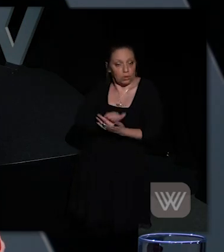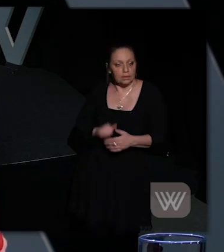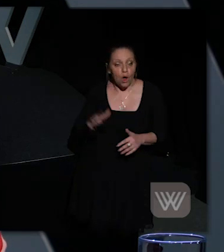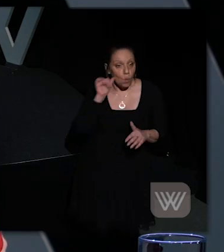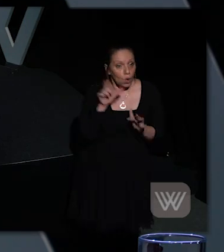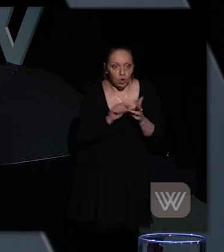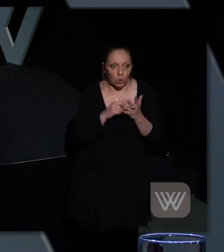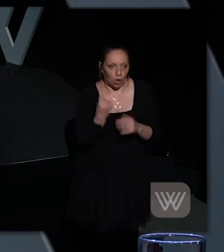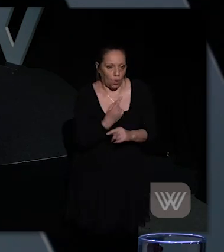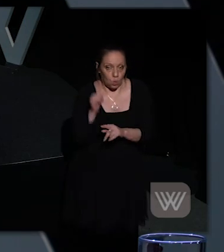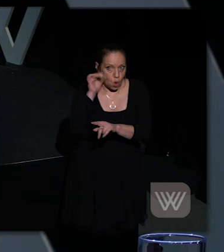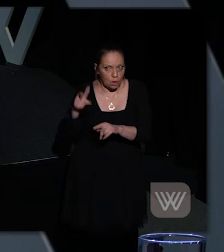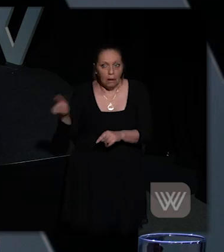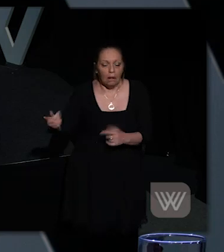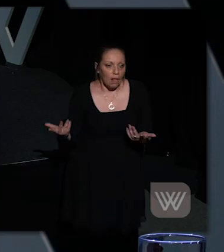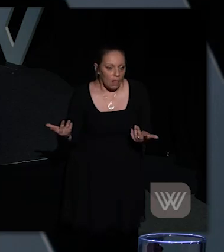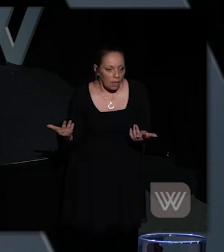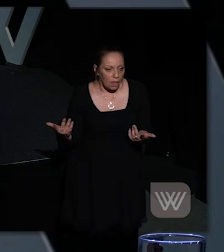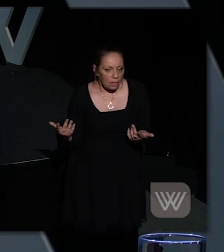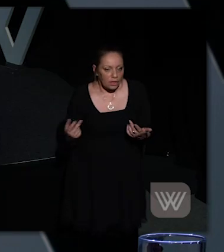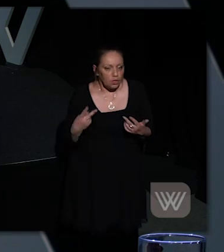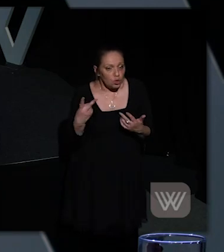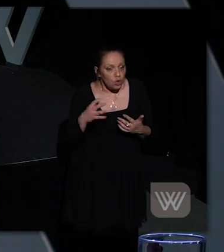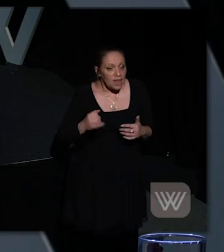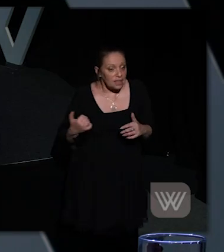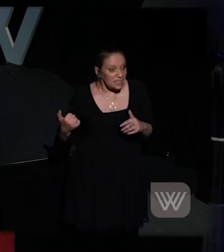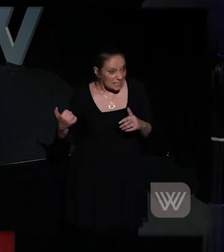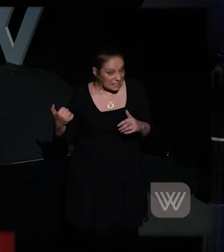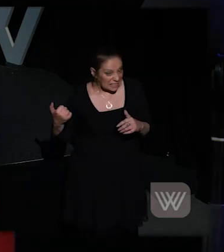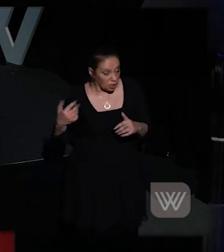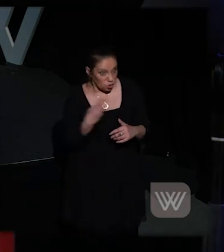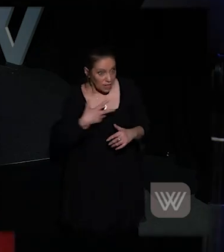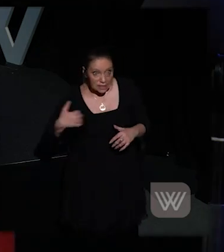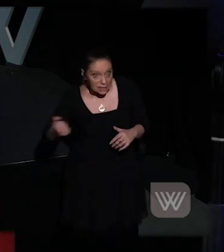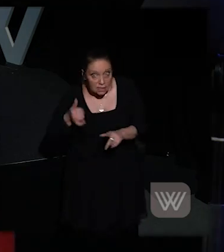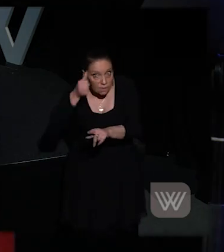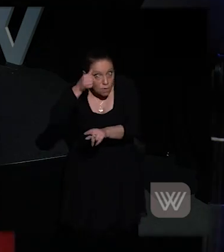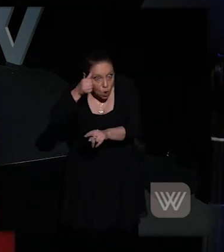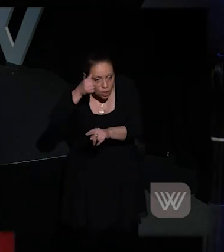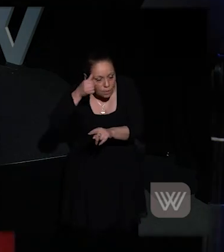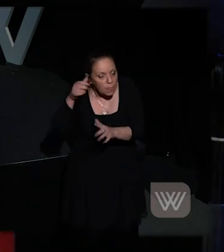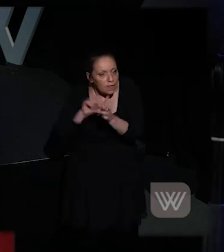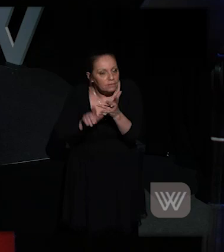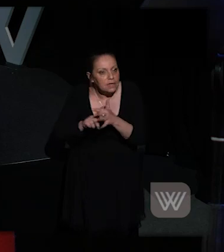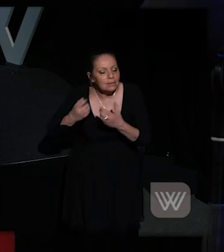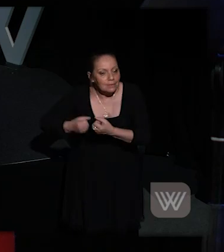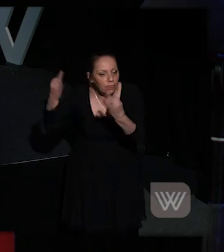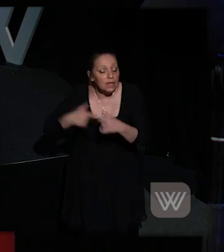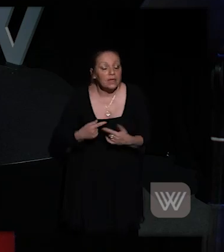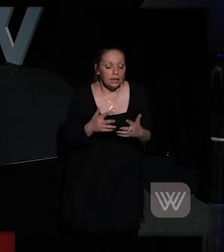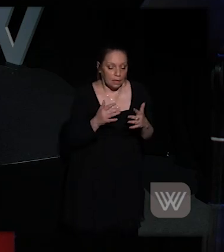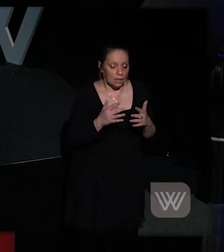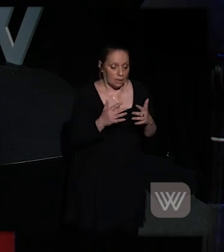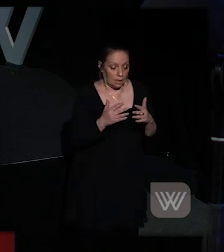going to do it on their own. They've been bleeding about this since 2006. They're not doing anything. It's that problem of the societies and technology